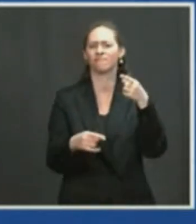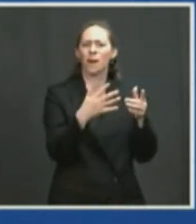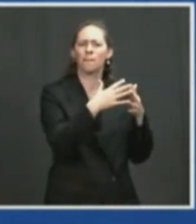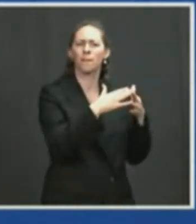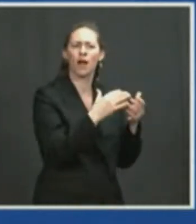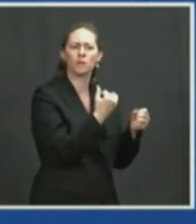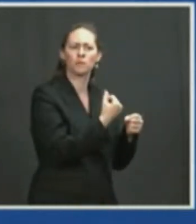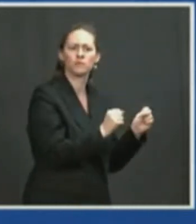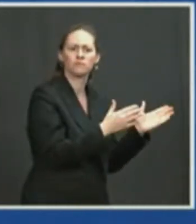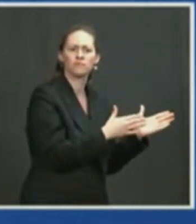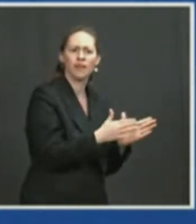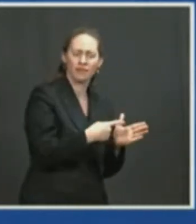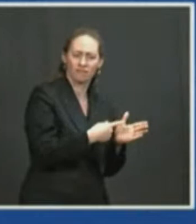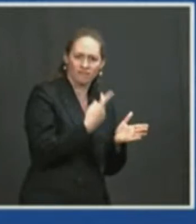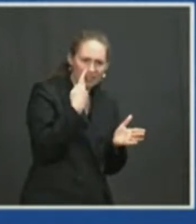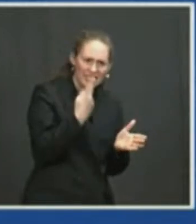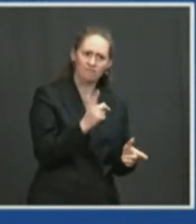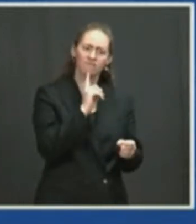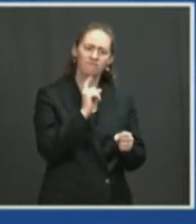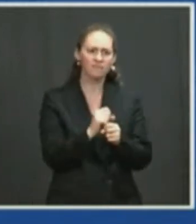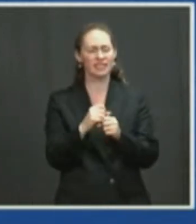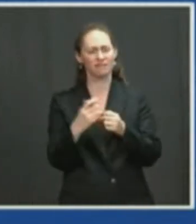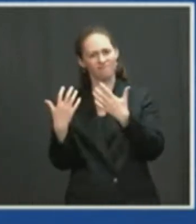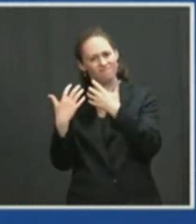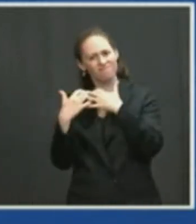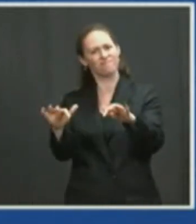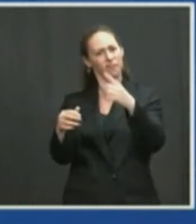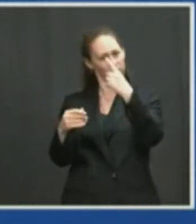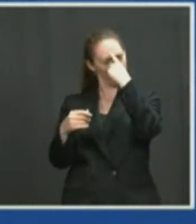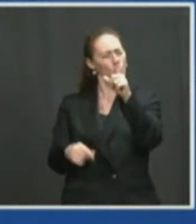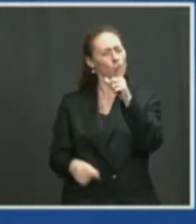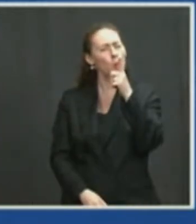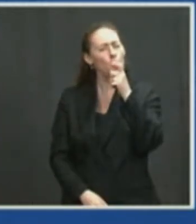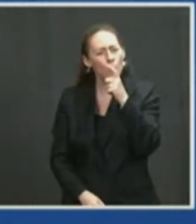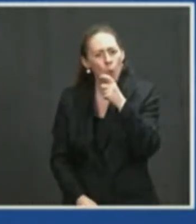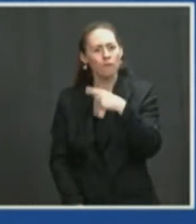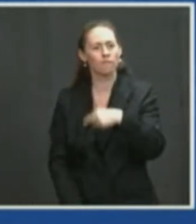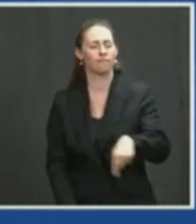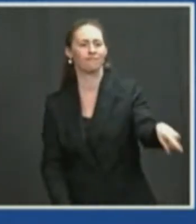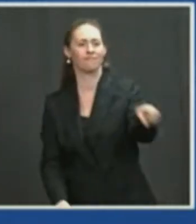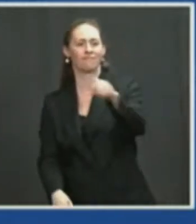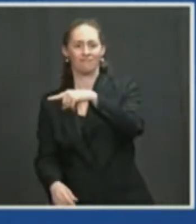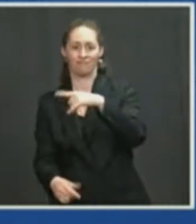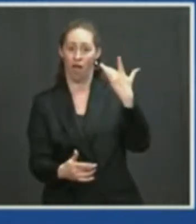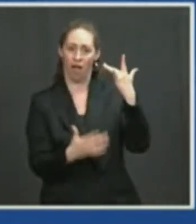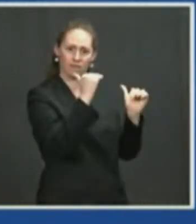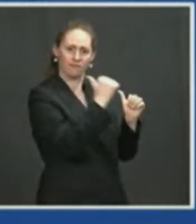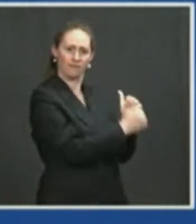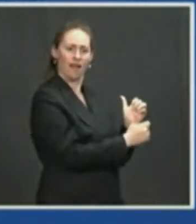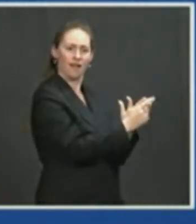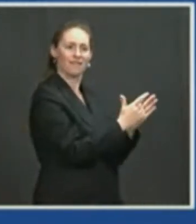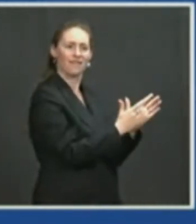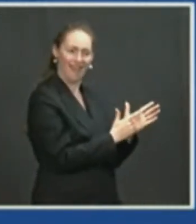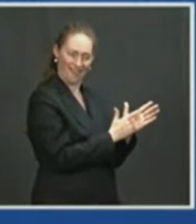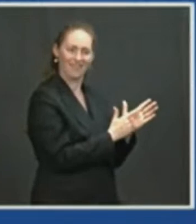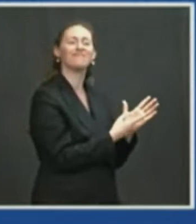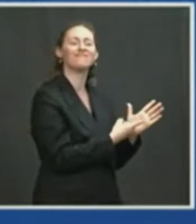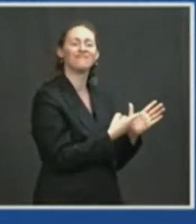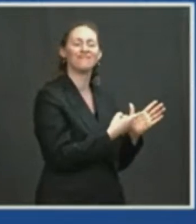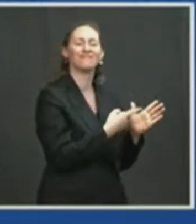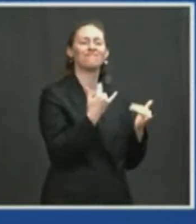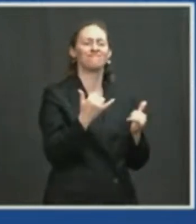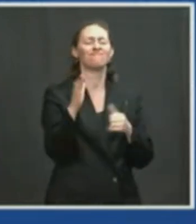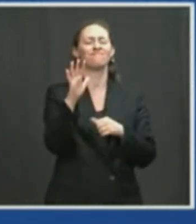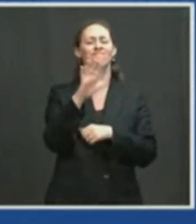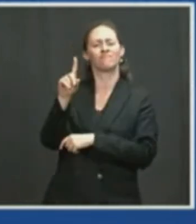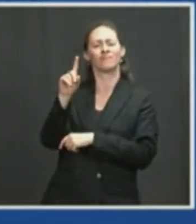American people. Because of that law, more than 167 million of those rescue